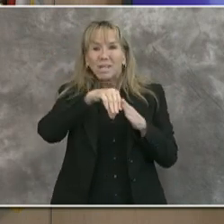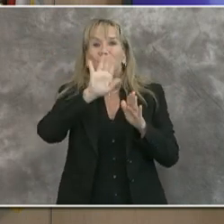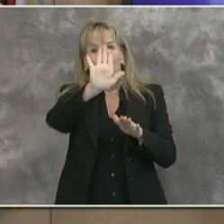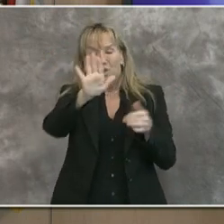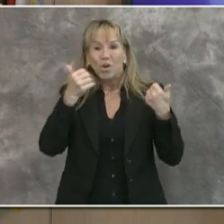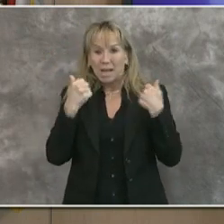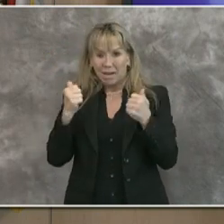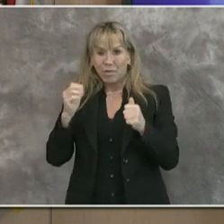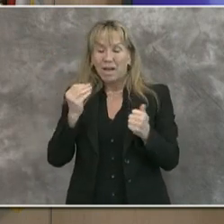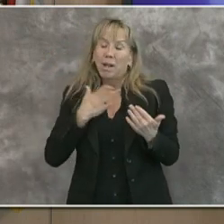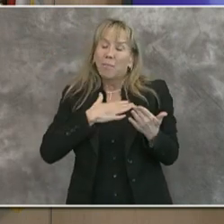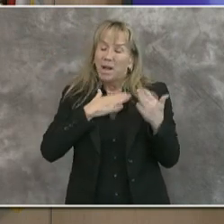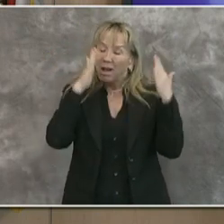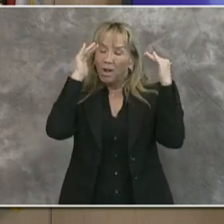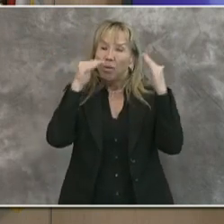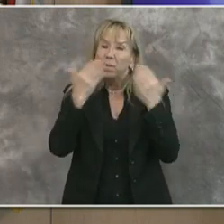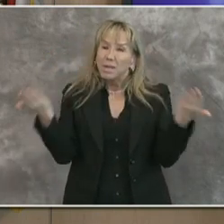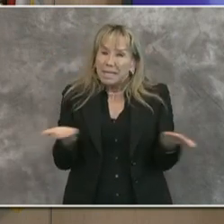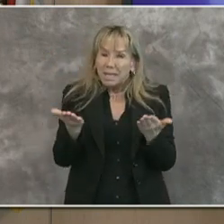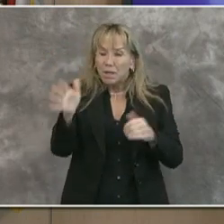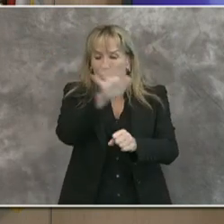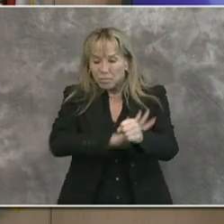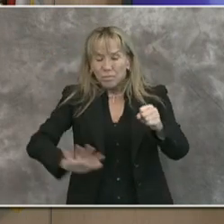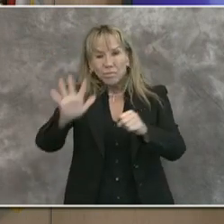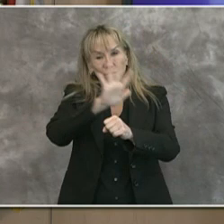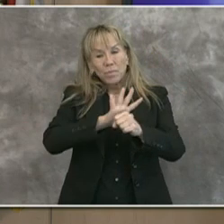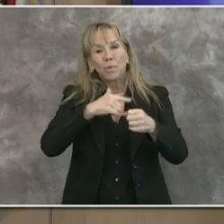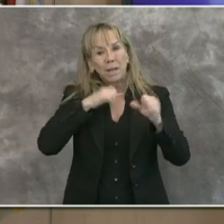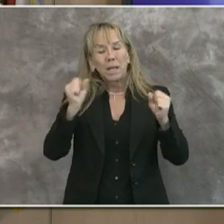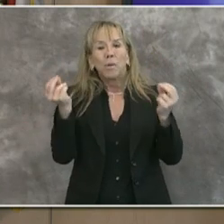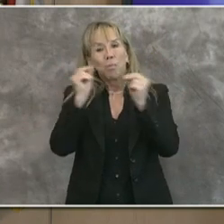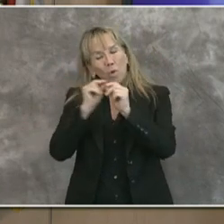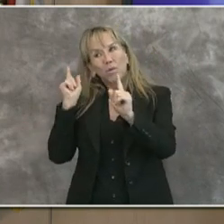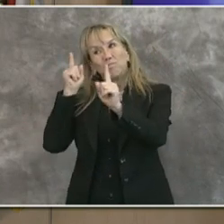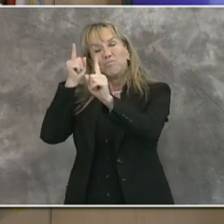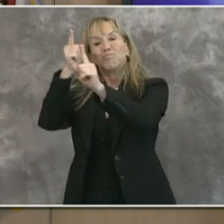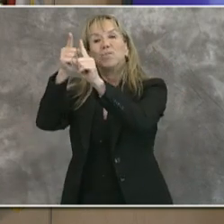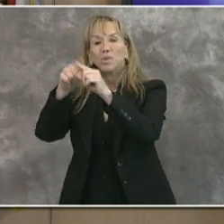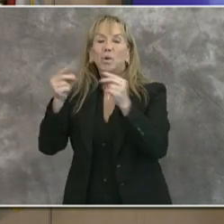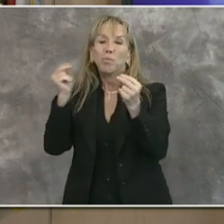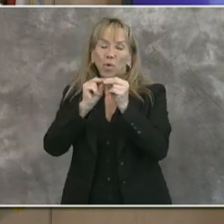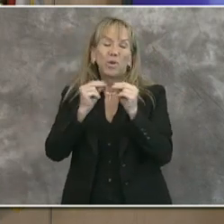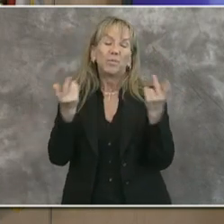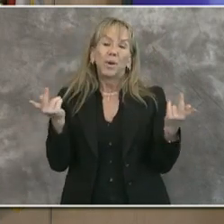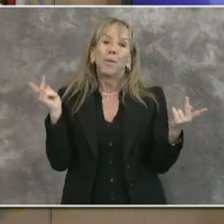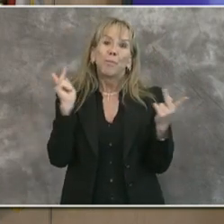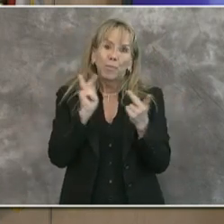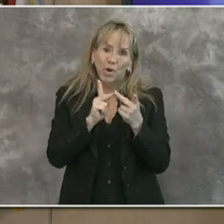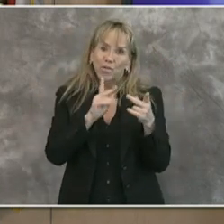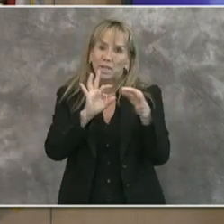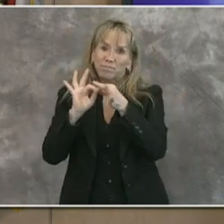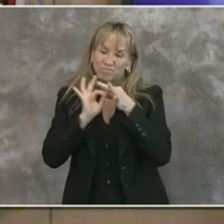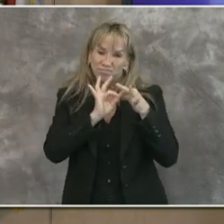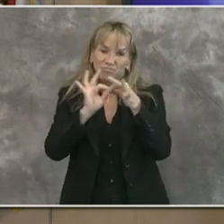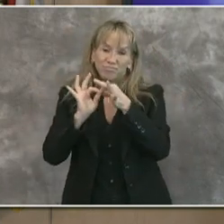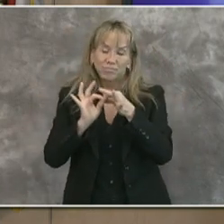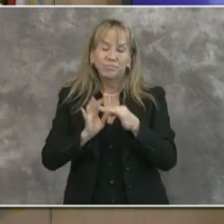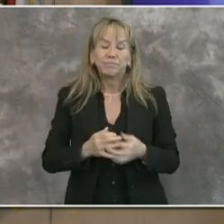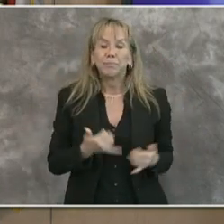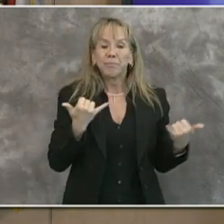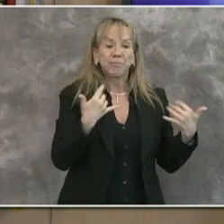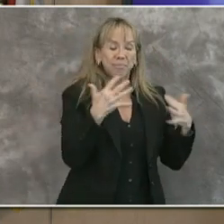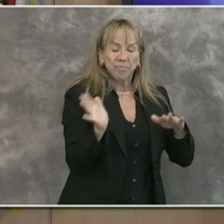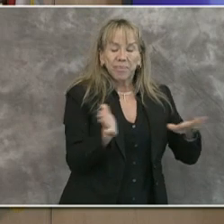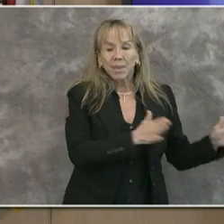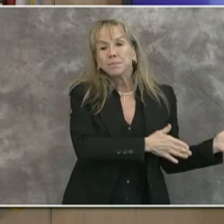my hope that as a region, we can move forward on that path to a more perfect union. With that having been said, we will move into coronavirus.